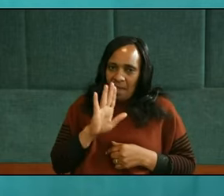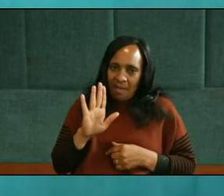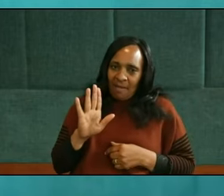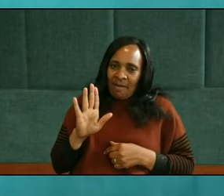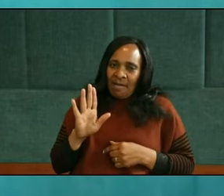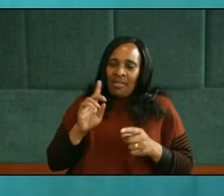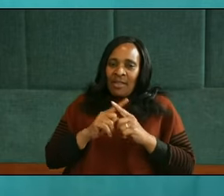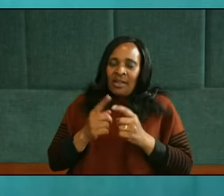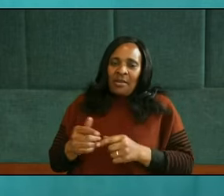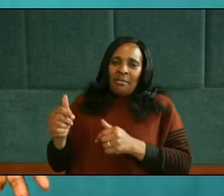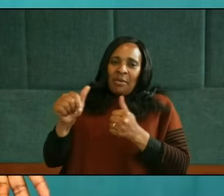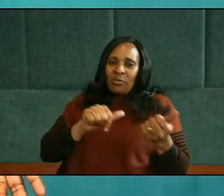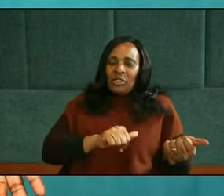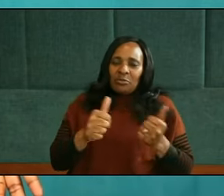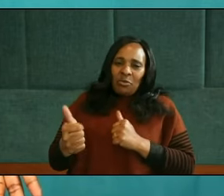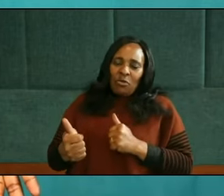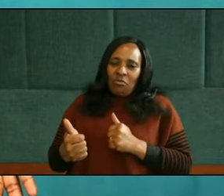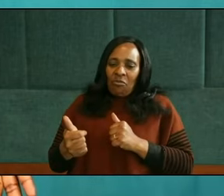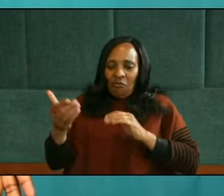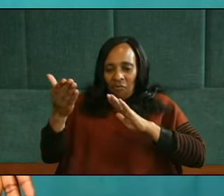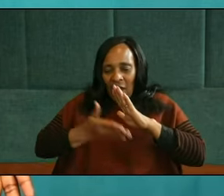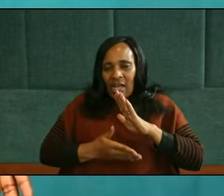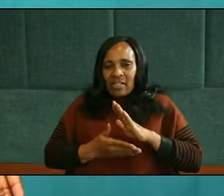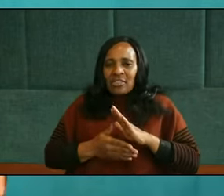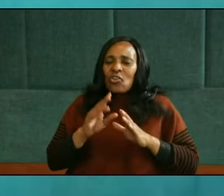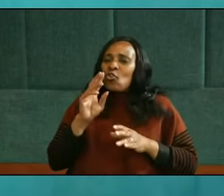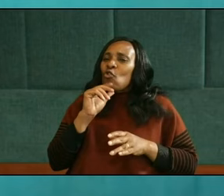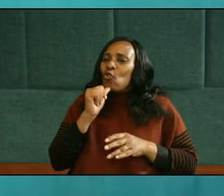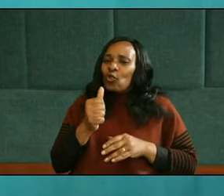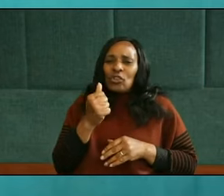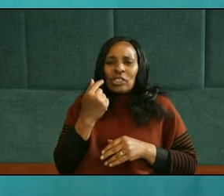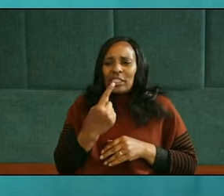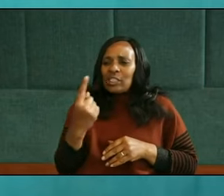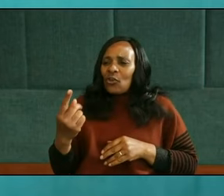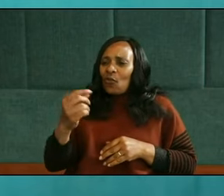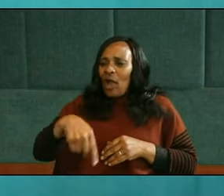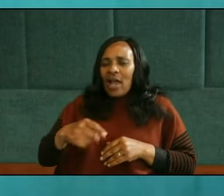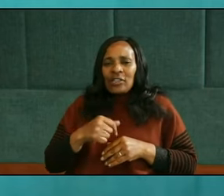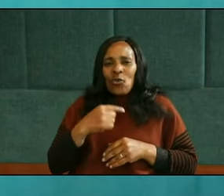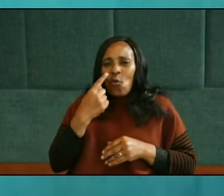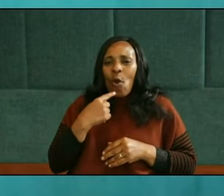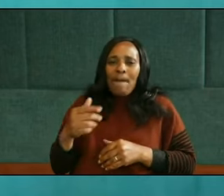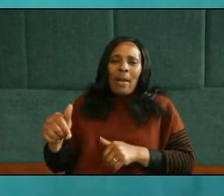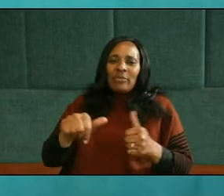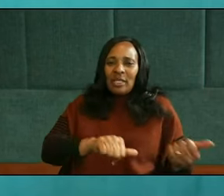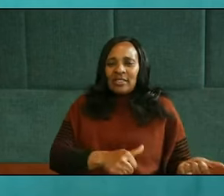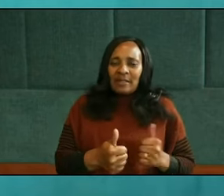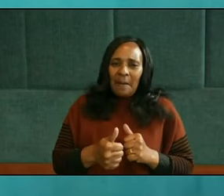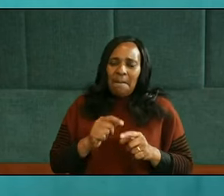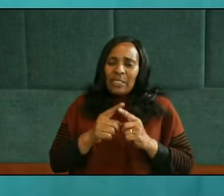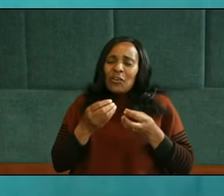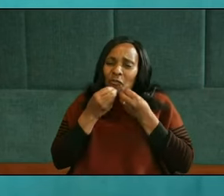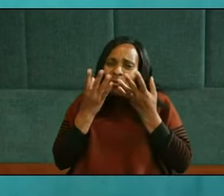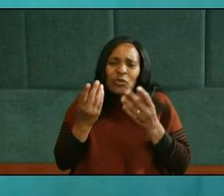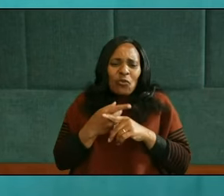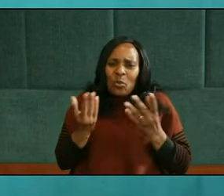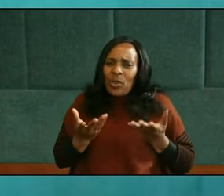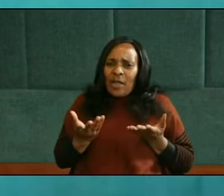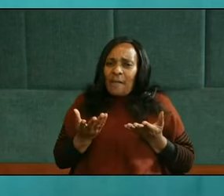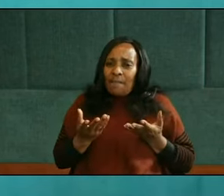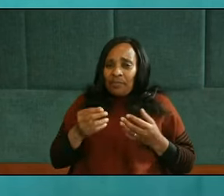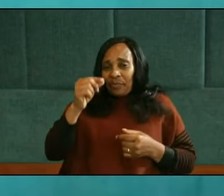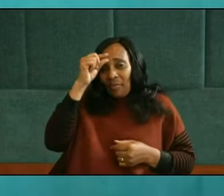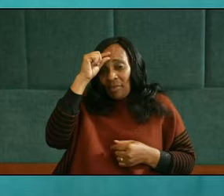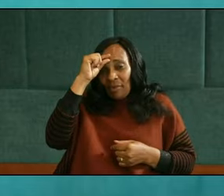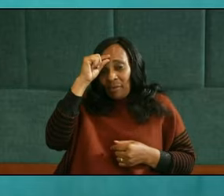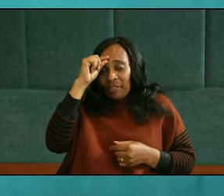Yeah. Baptismal record, not everyone was baptized. The census, where would you get the information? Government